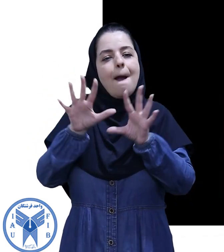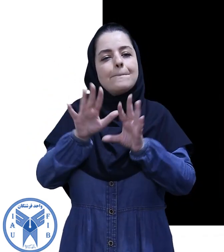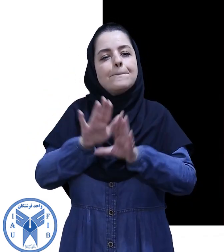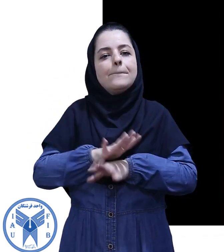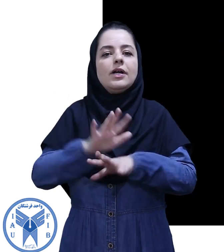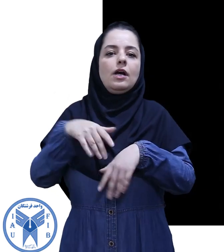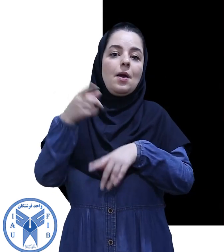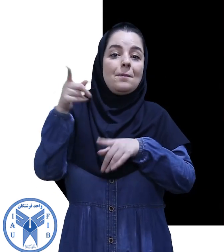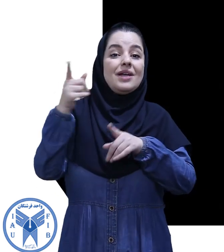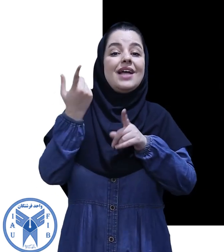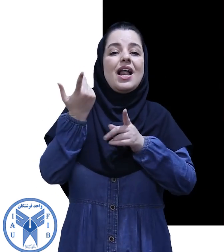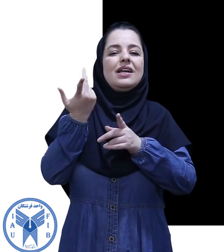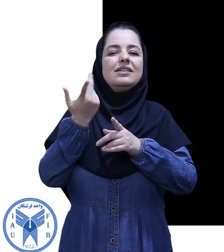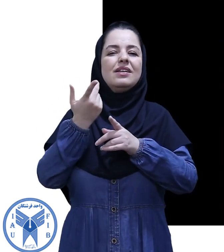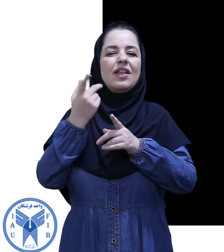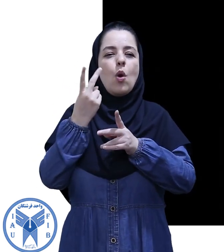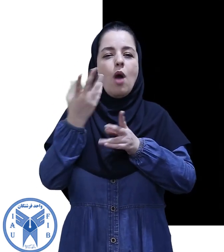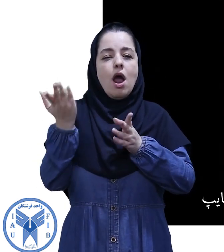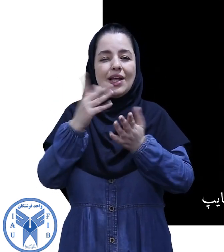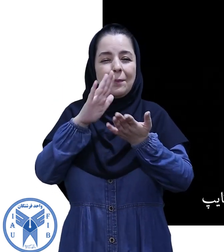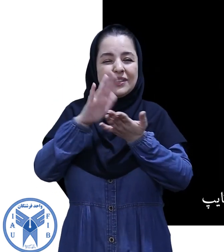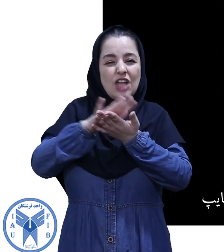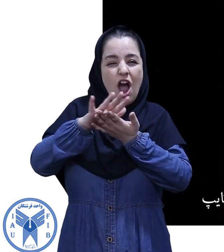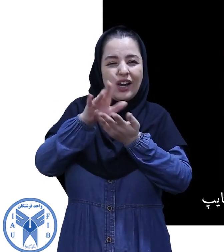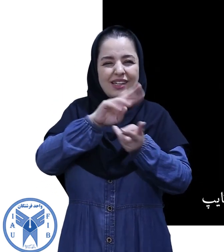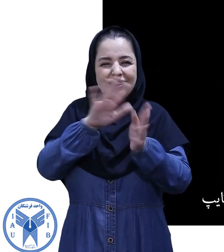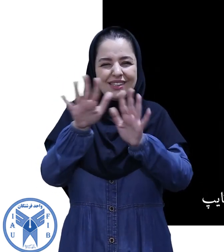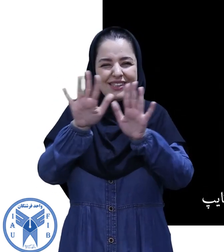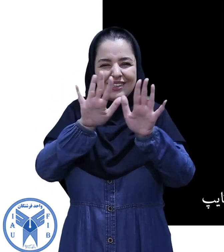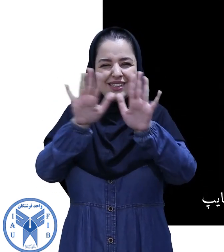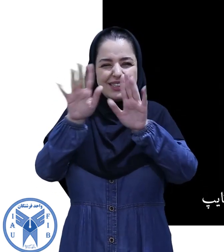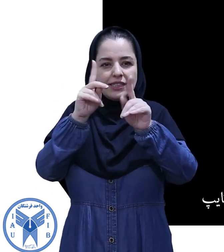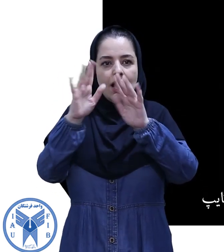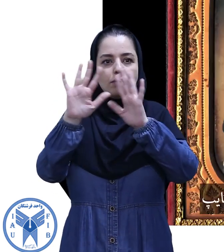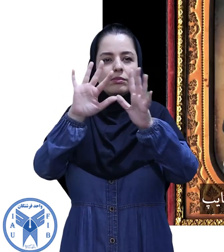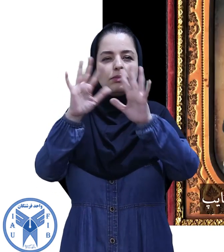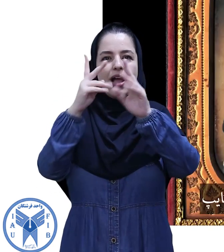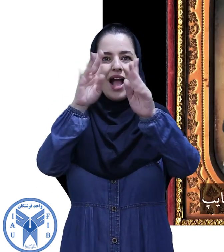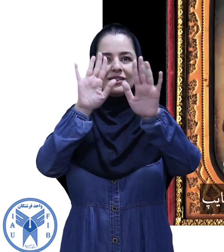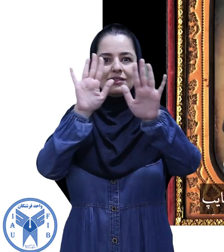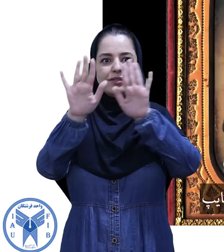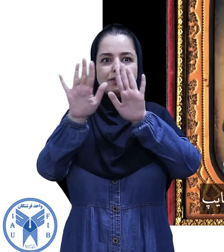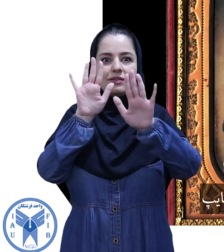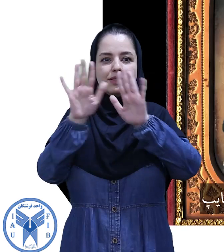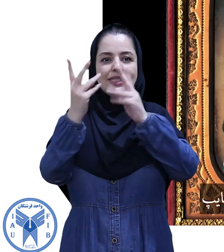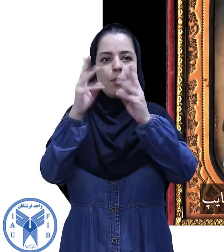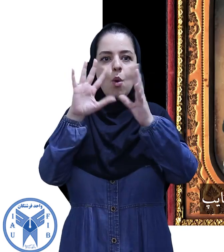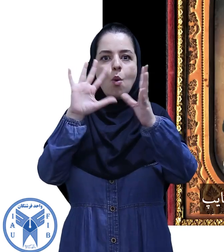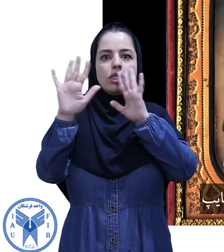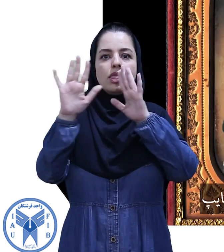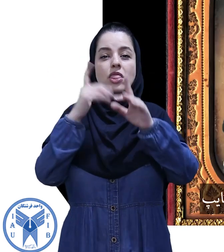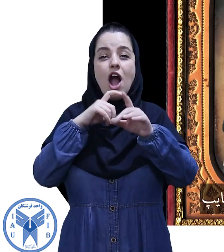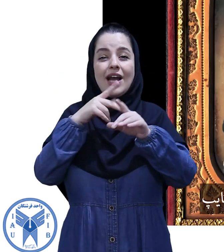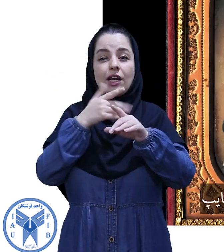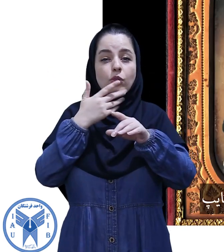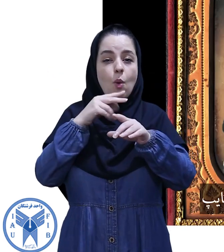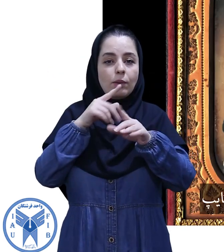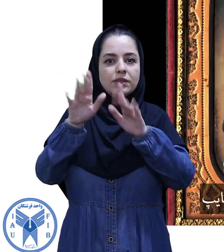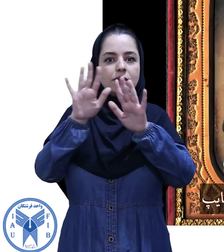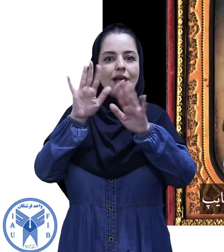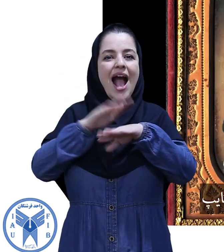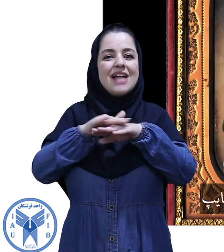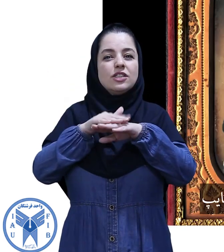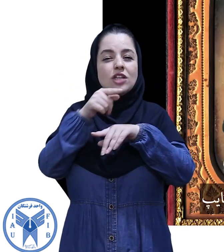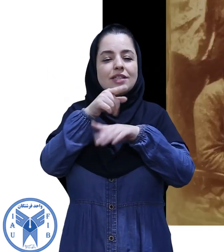a less crisp look to them. There was sort of this dichotomy between the crisp, clean, almost three-dimensional quality